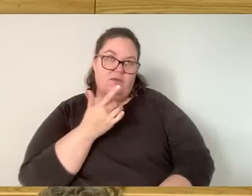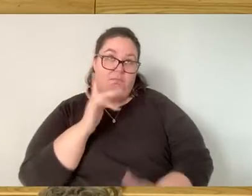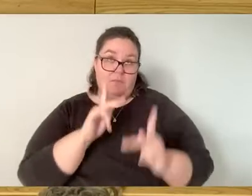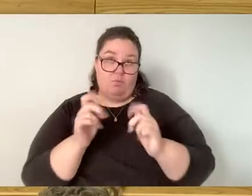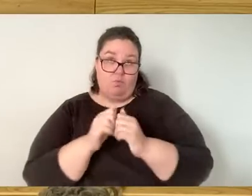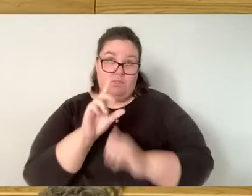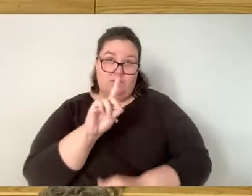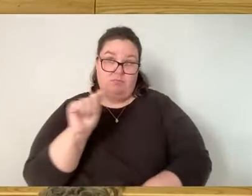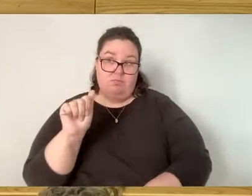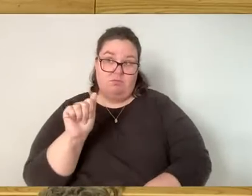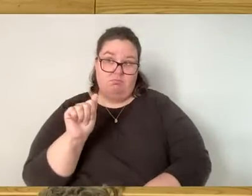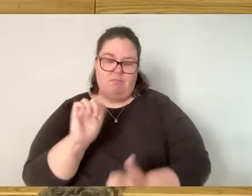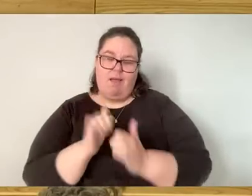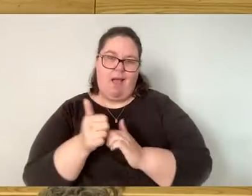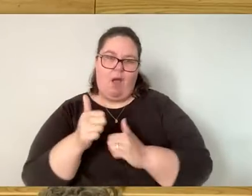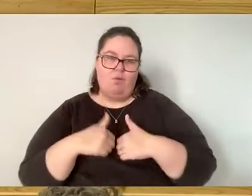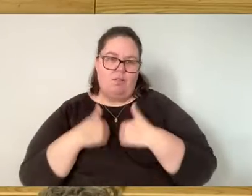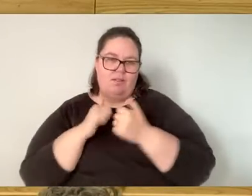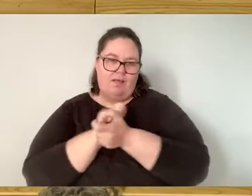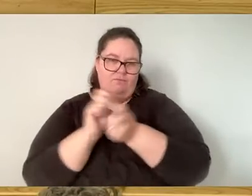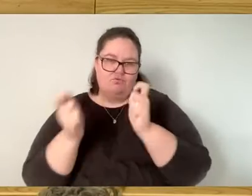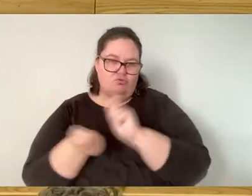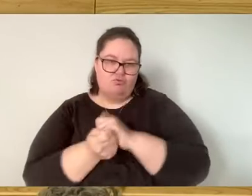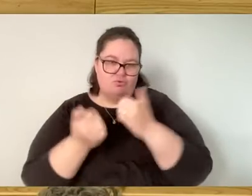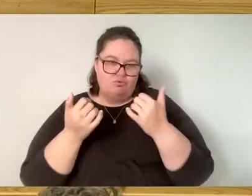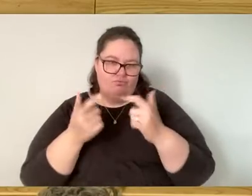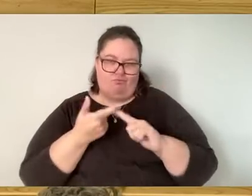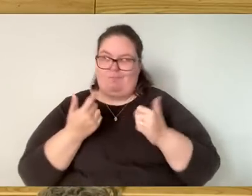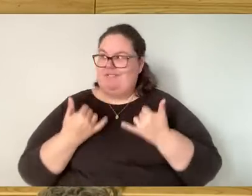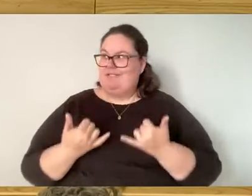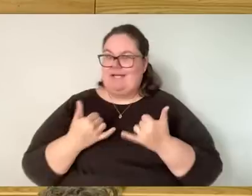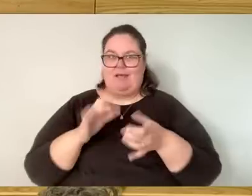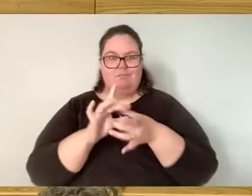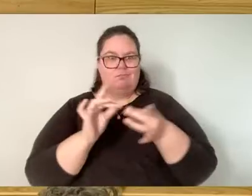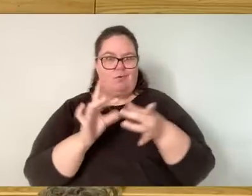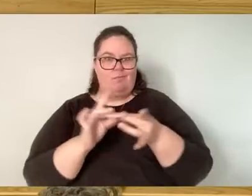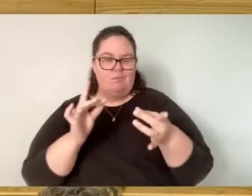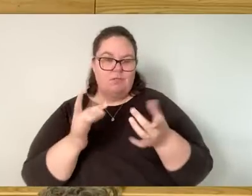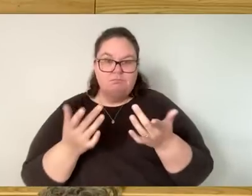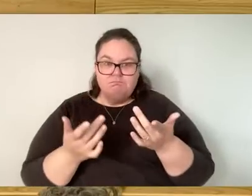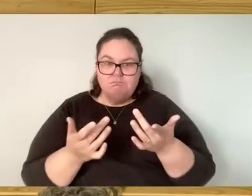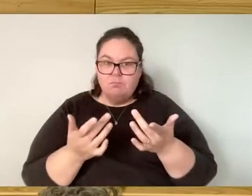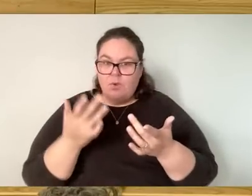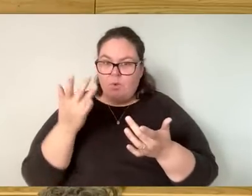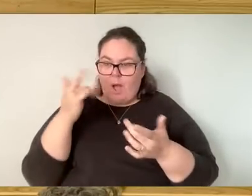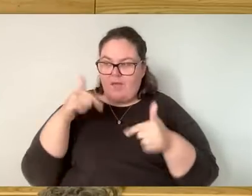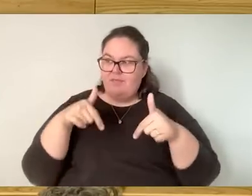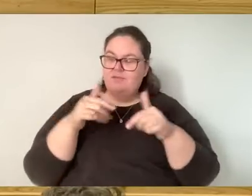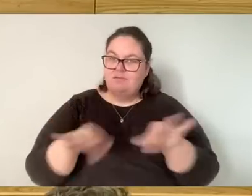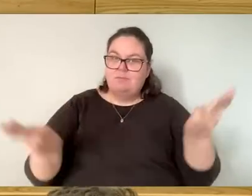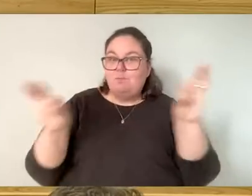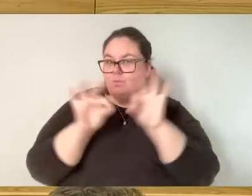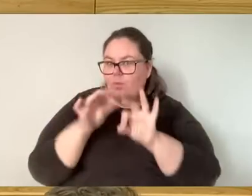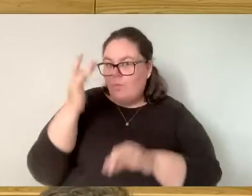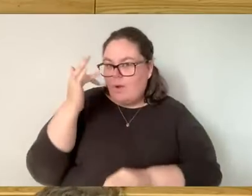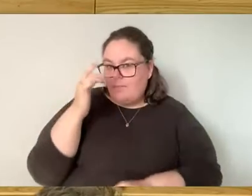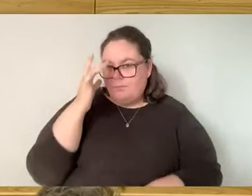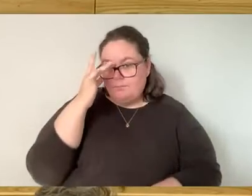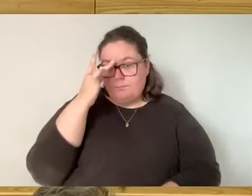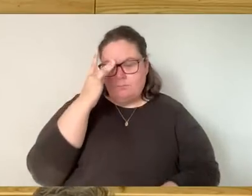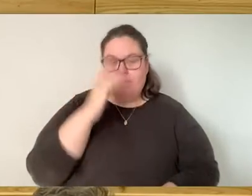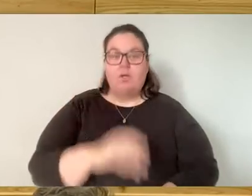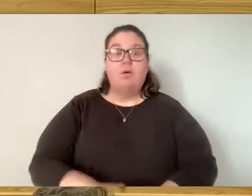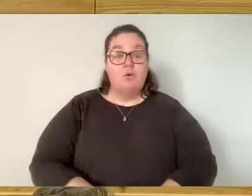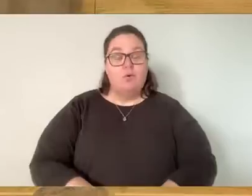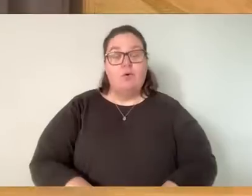disabilities with this today? Like what's the level of importance of this strategic plan? Well, I can tell you from